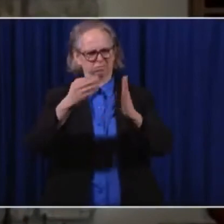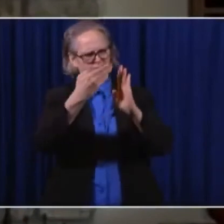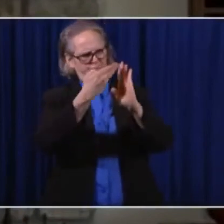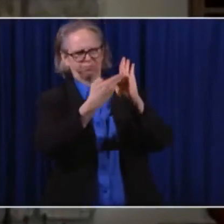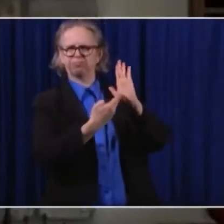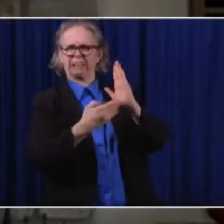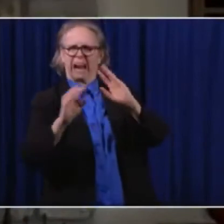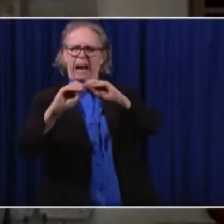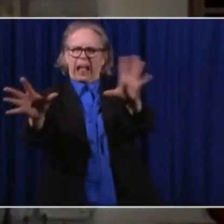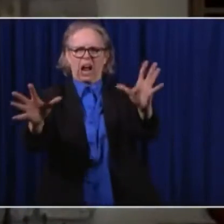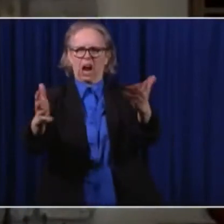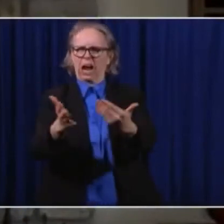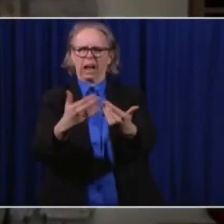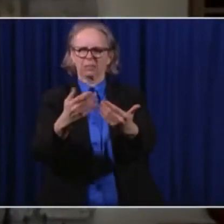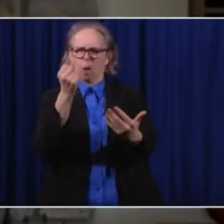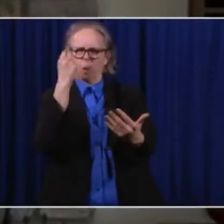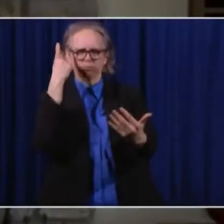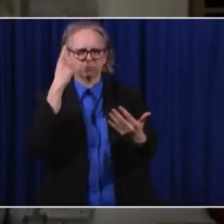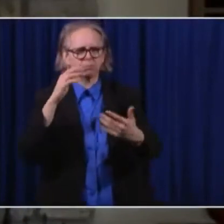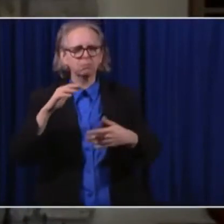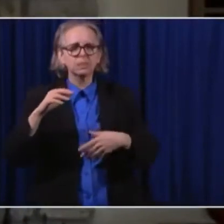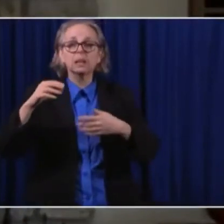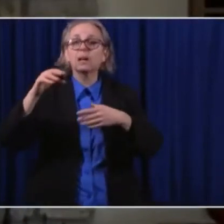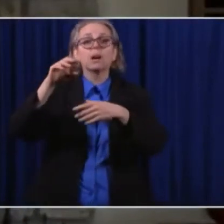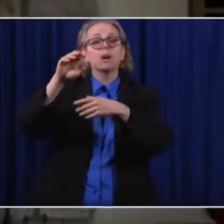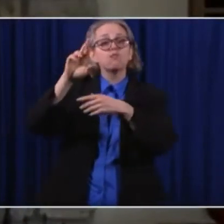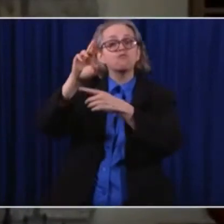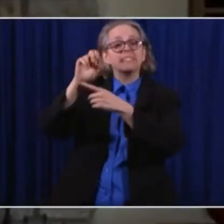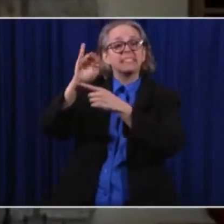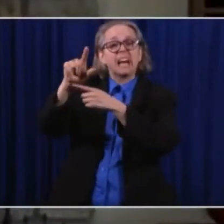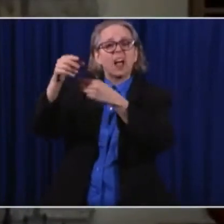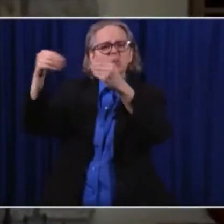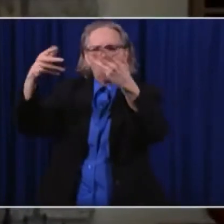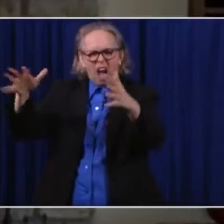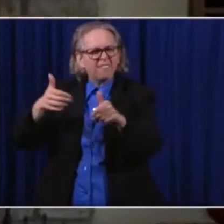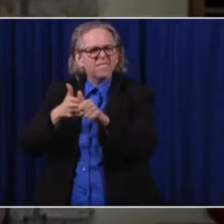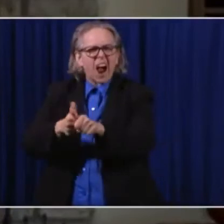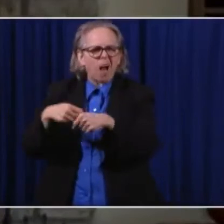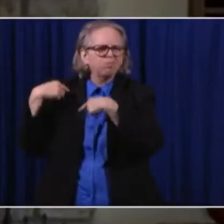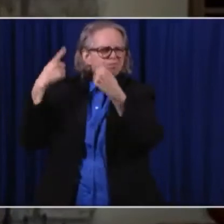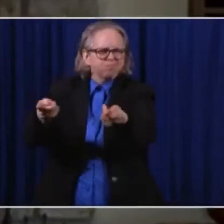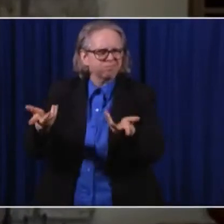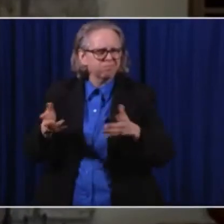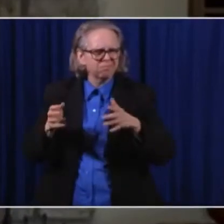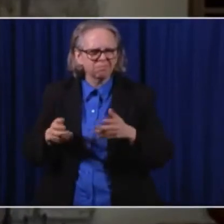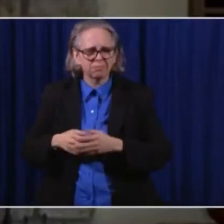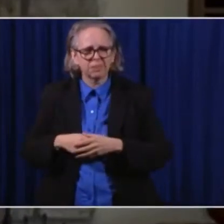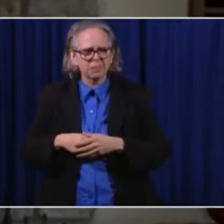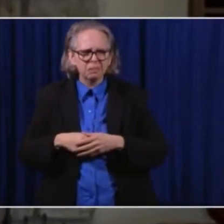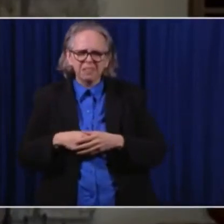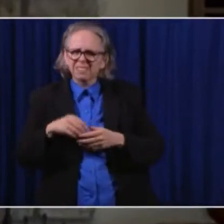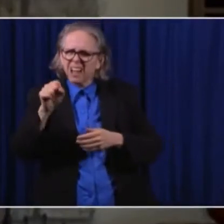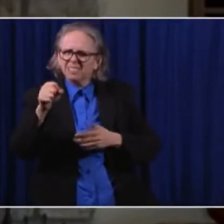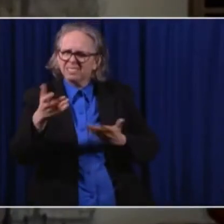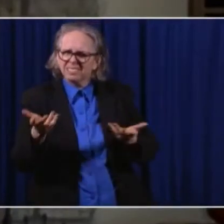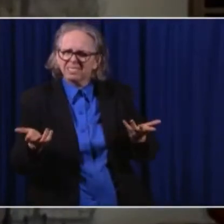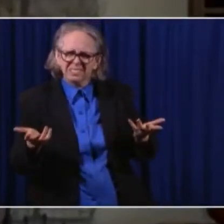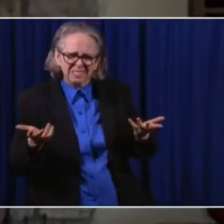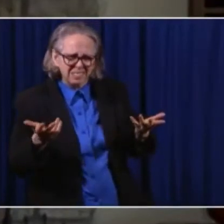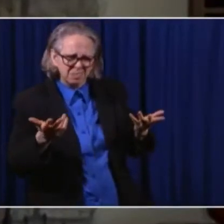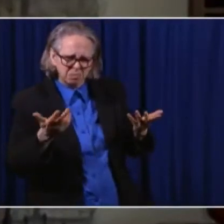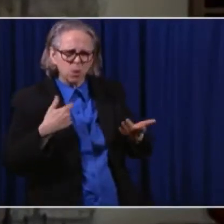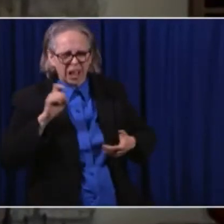this, but I've had some conversations with some of the bigger ones directly. So yeah, I think they will. But what we